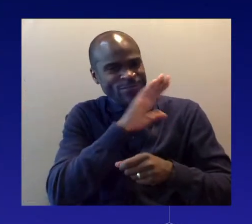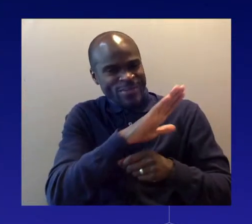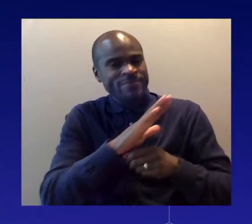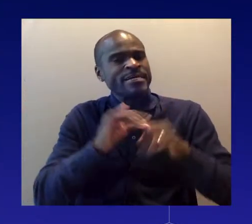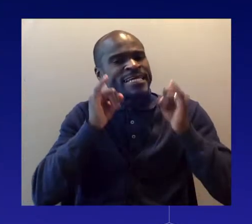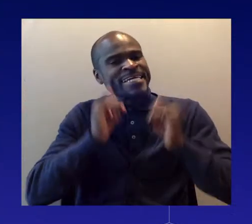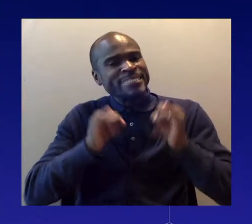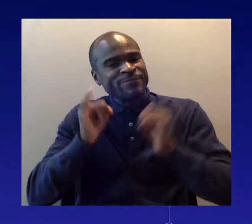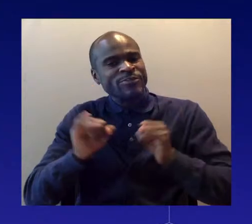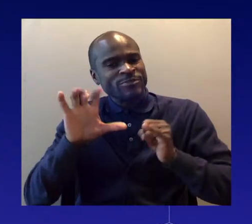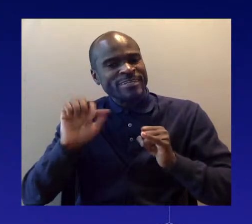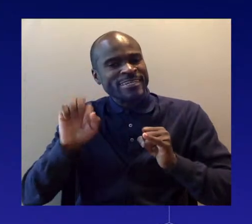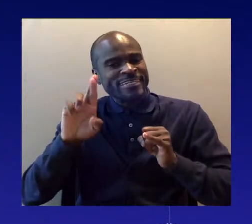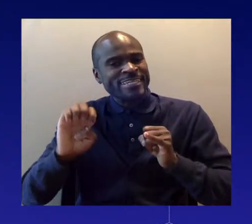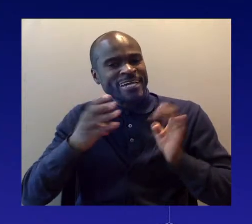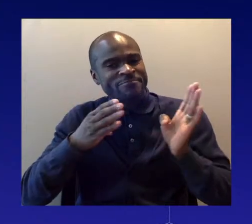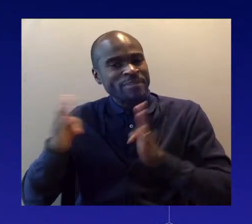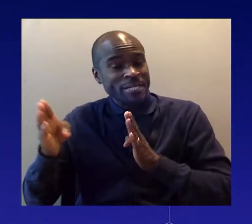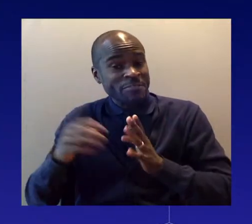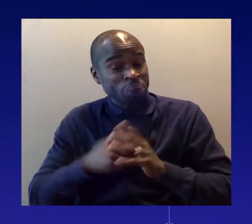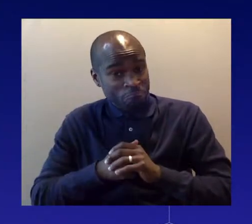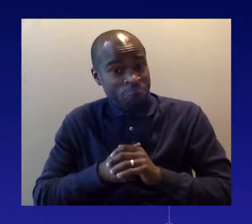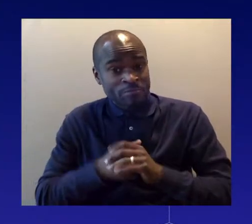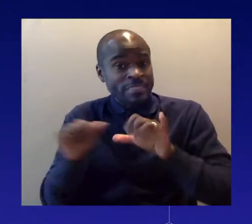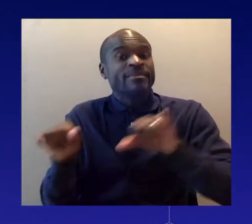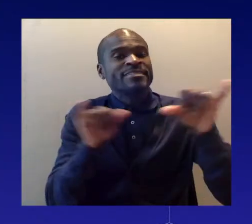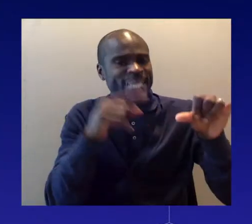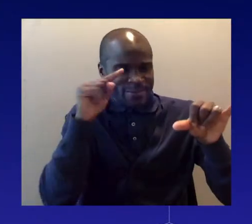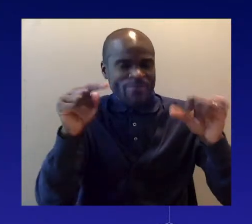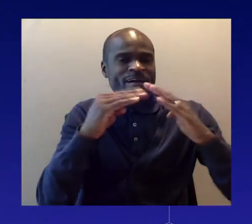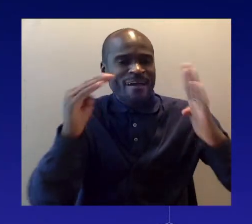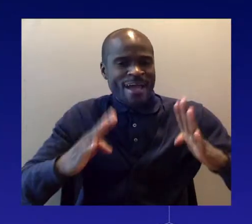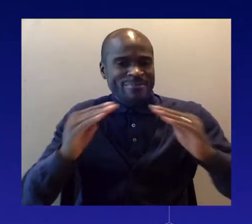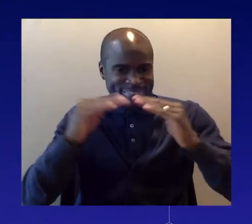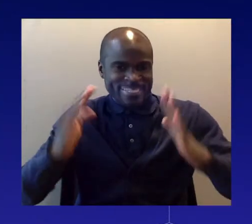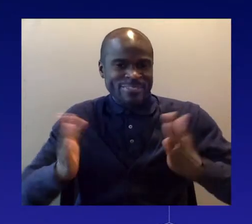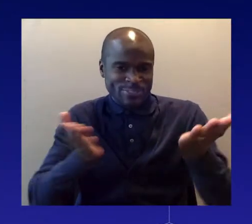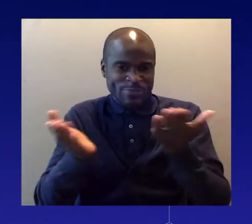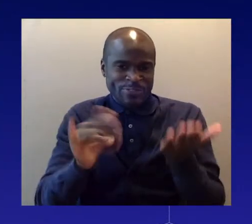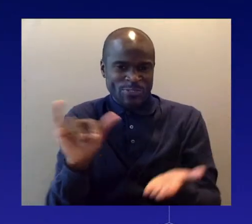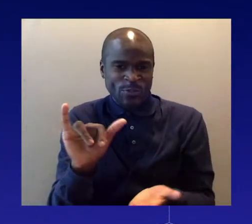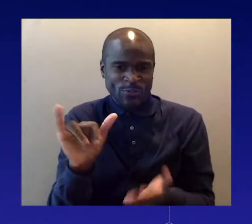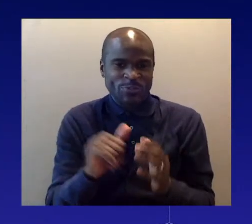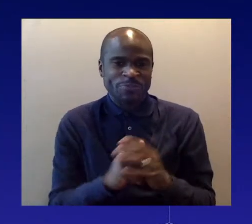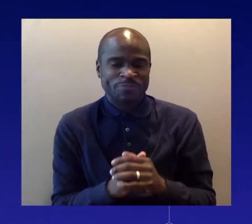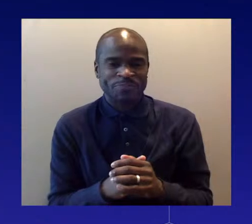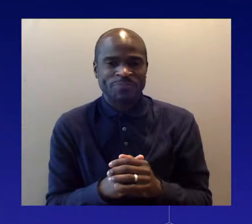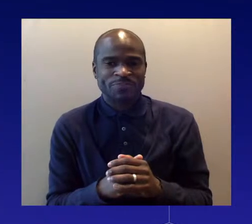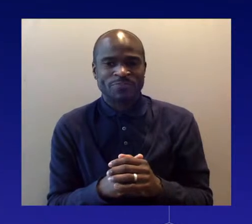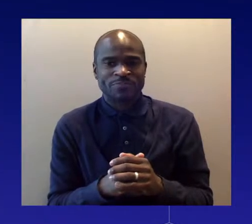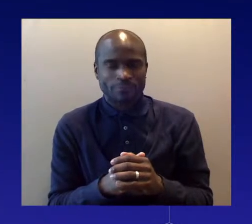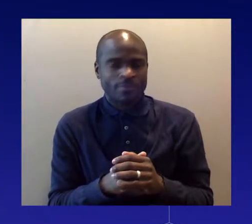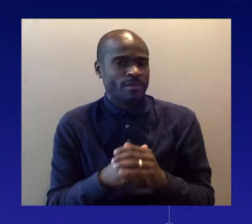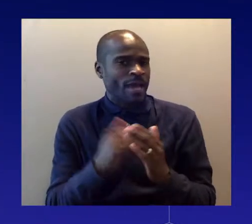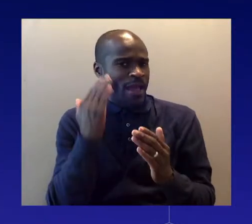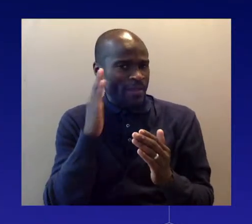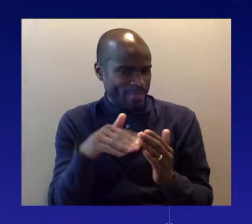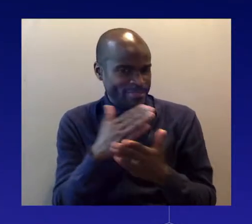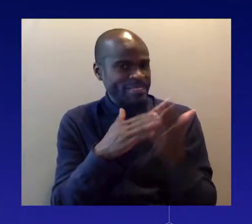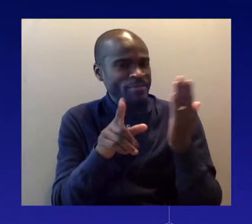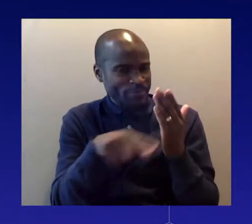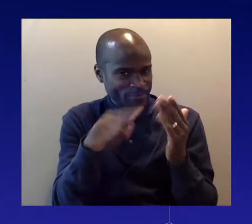services, right? So we work very closely, and I see some partners in the room, and I hope some are listening, from the Department of Housing and Urban